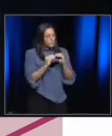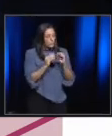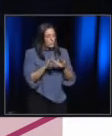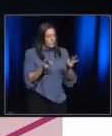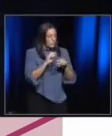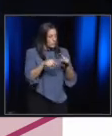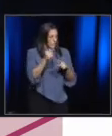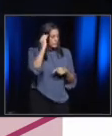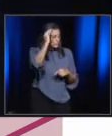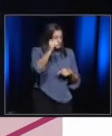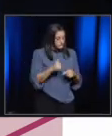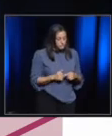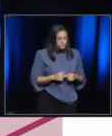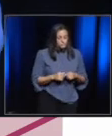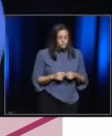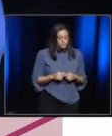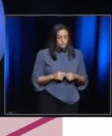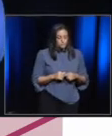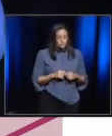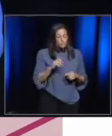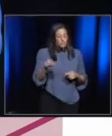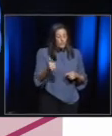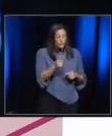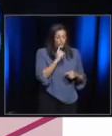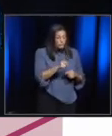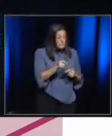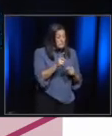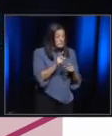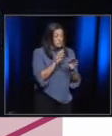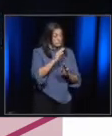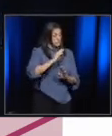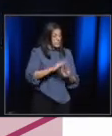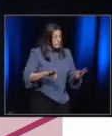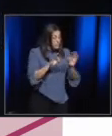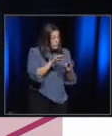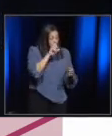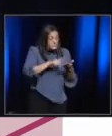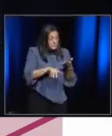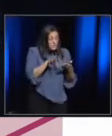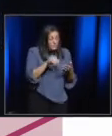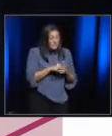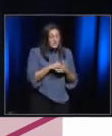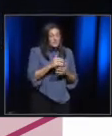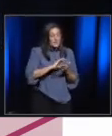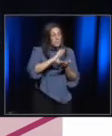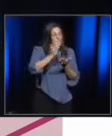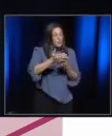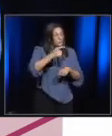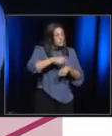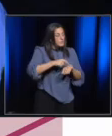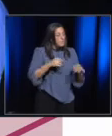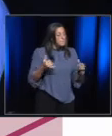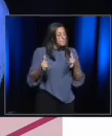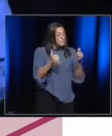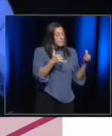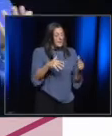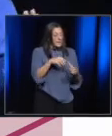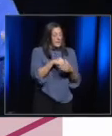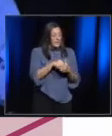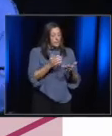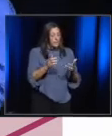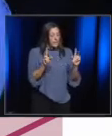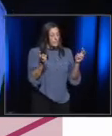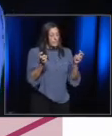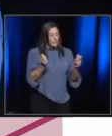it. The other really big discovery here is that the proportion of time playing in the actor role, not